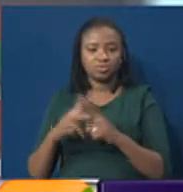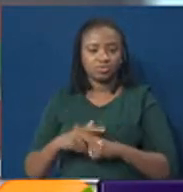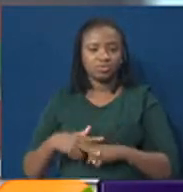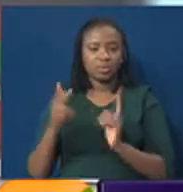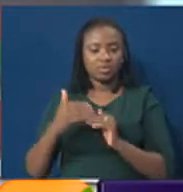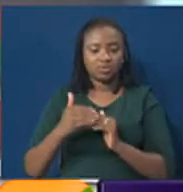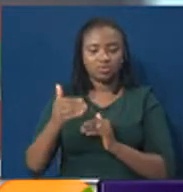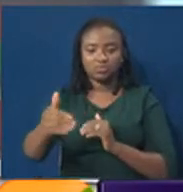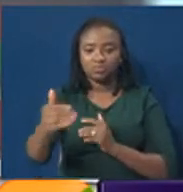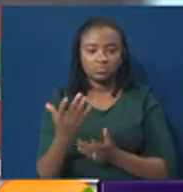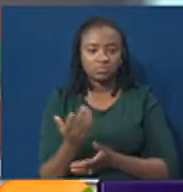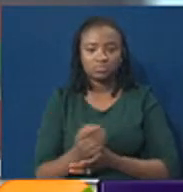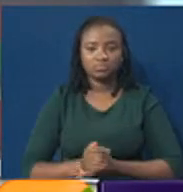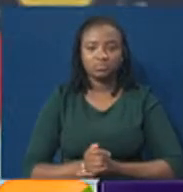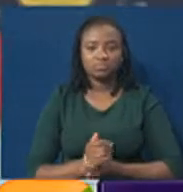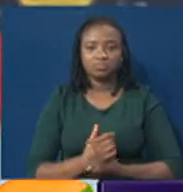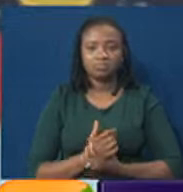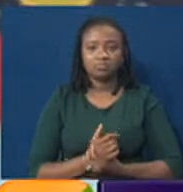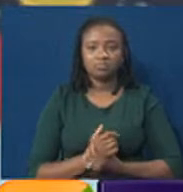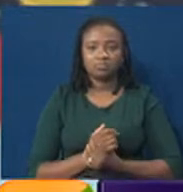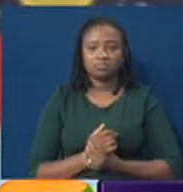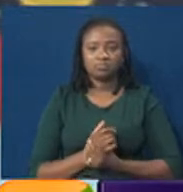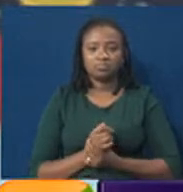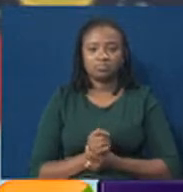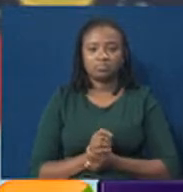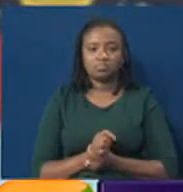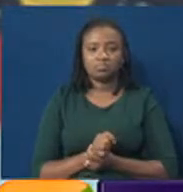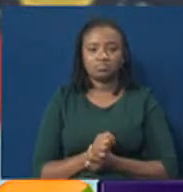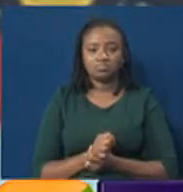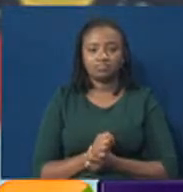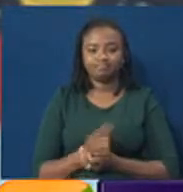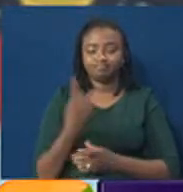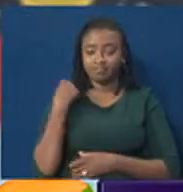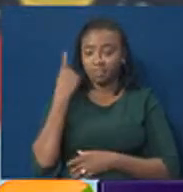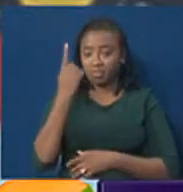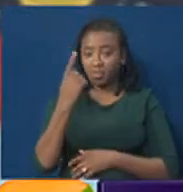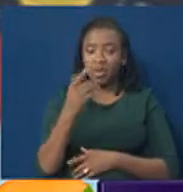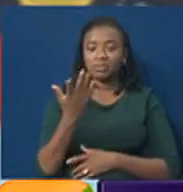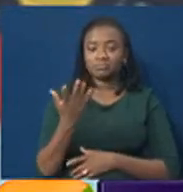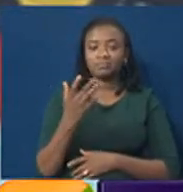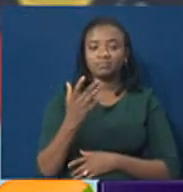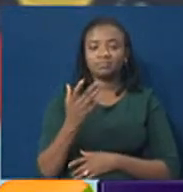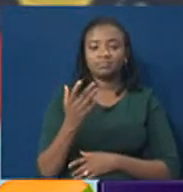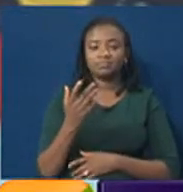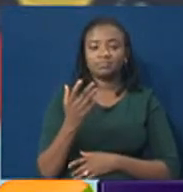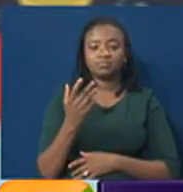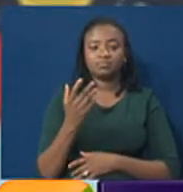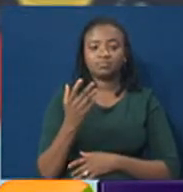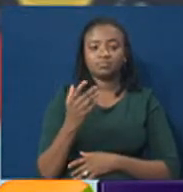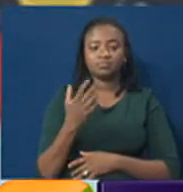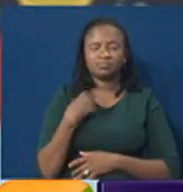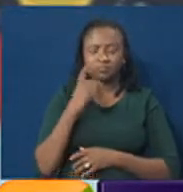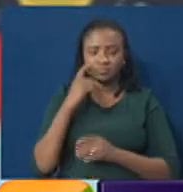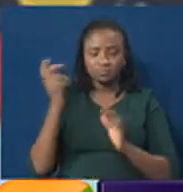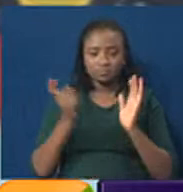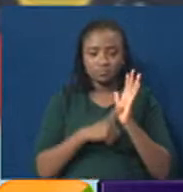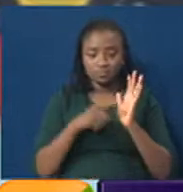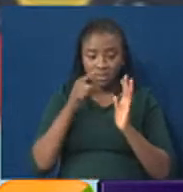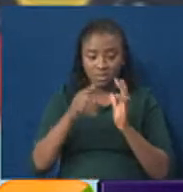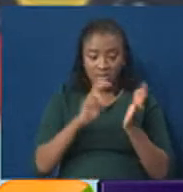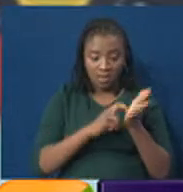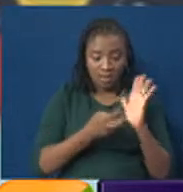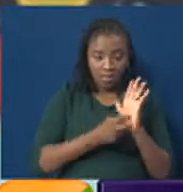months? Yes, thank you very much, Sam. One thing we should note is that all these projects are not starting at the same